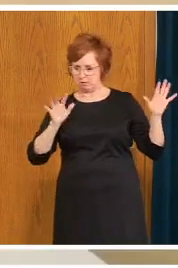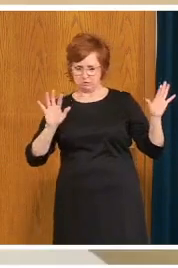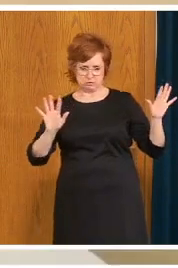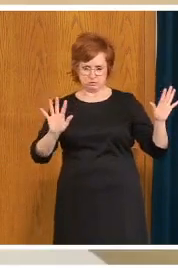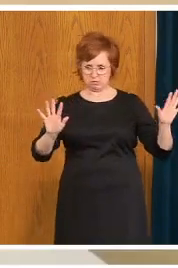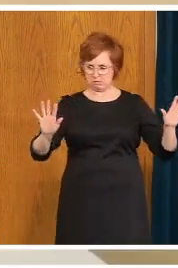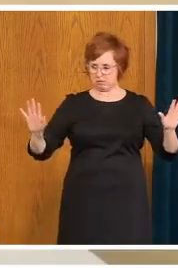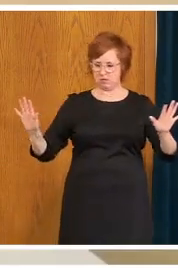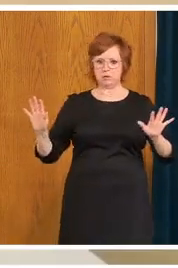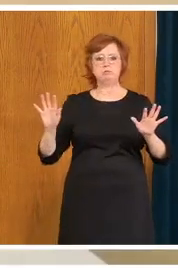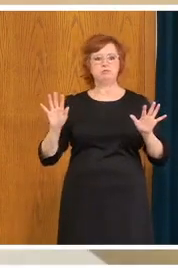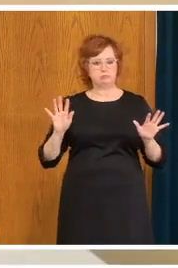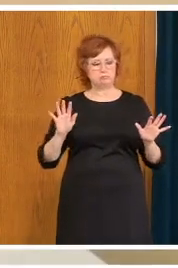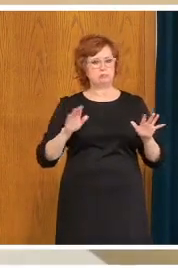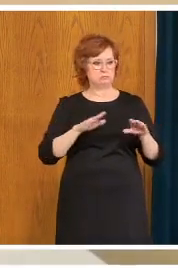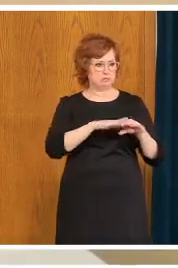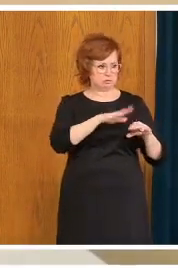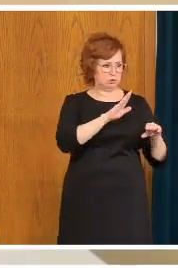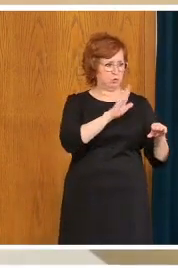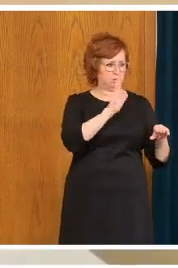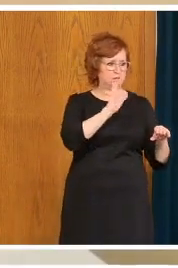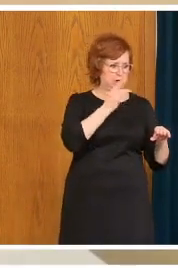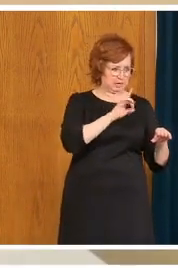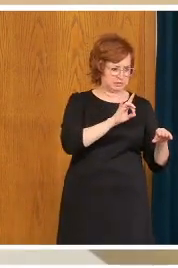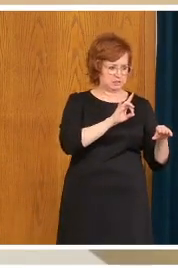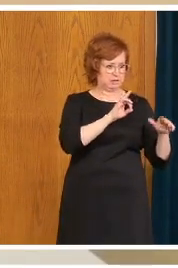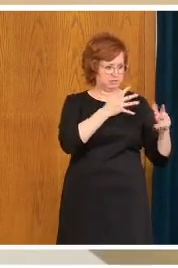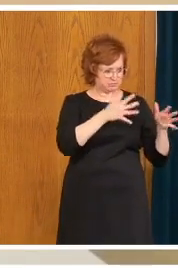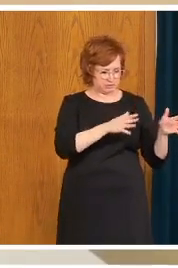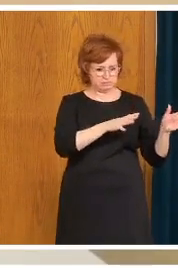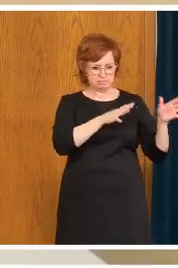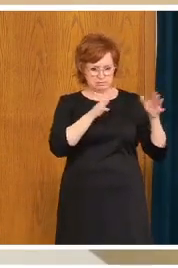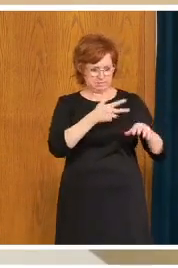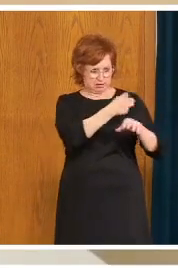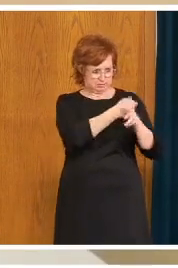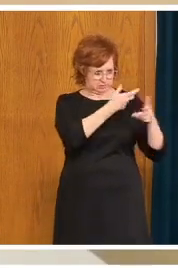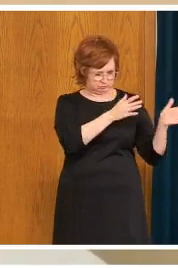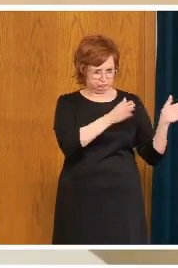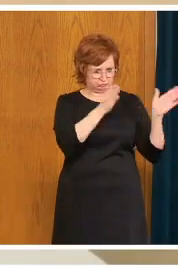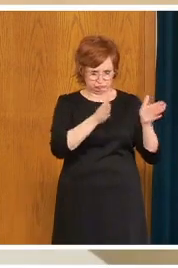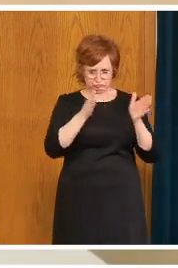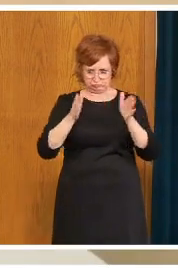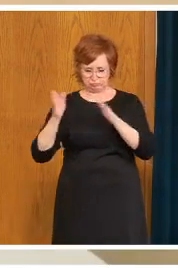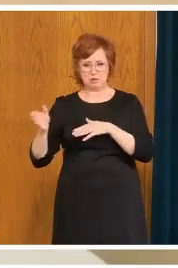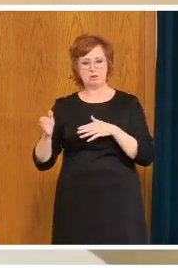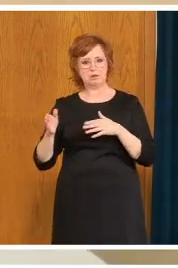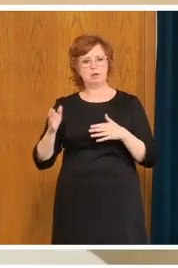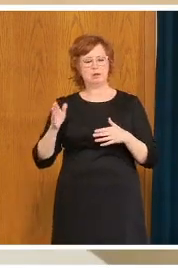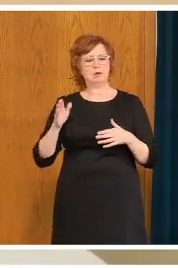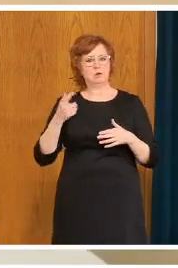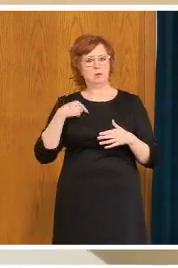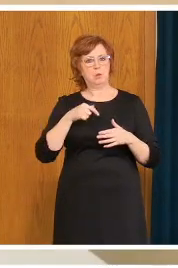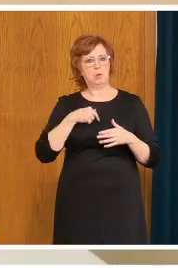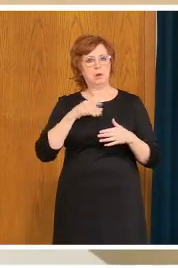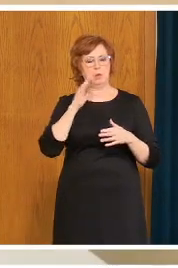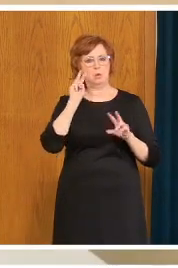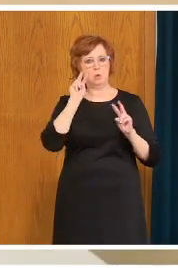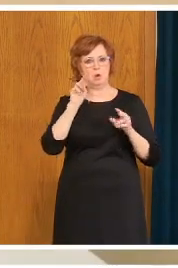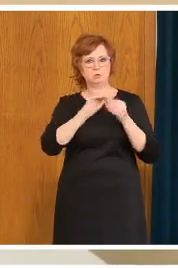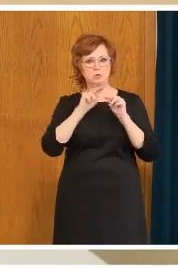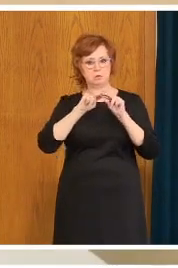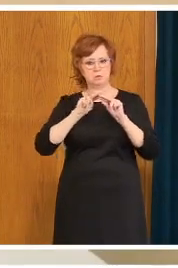1 dose in arms, 18 and over, then there may possibly be many things we will be able to do as our case numbers become low. And